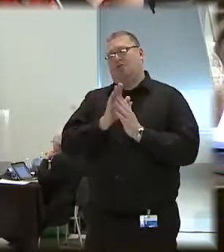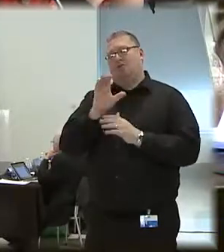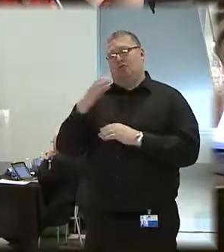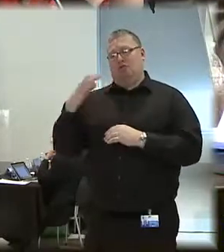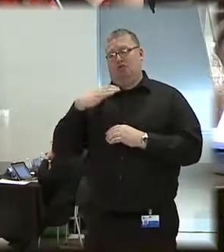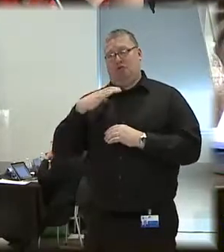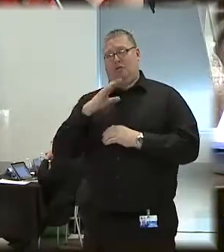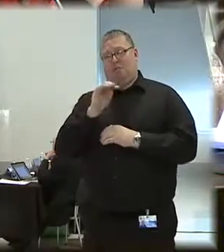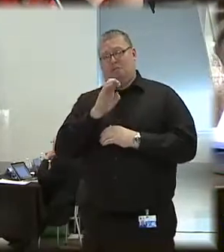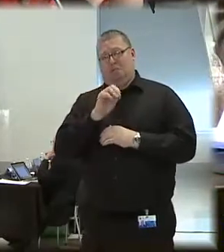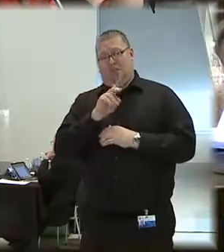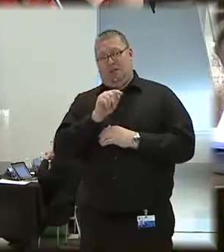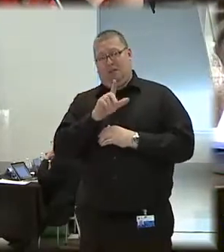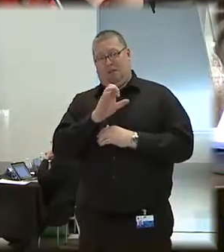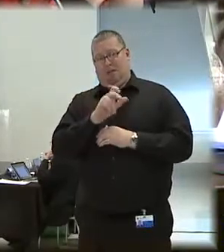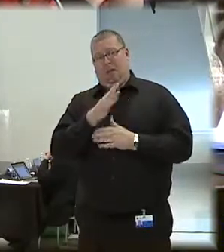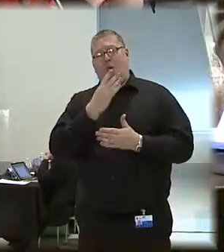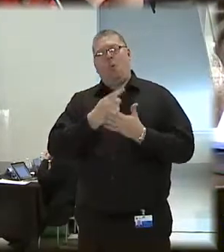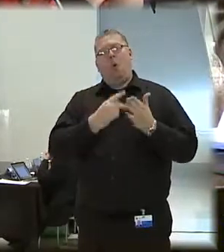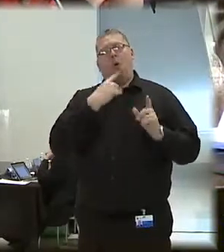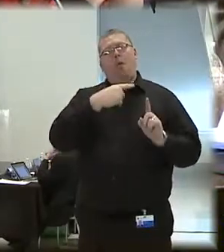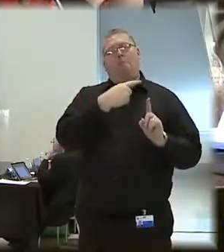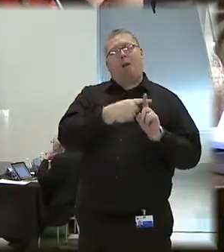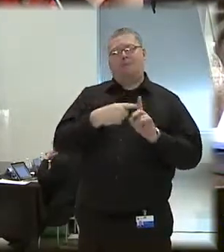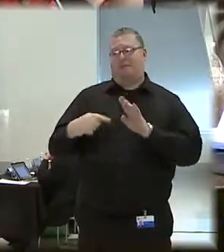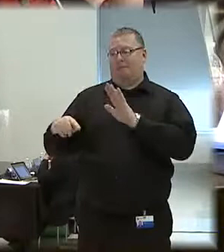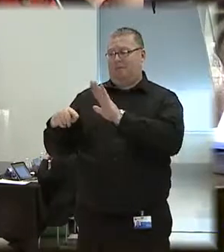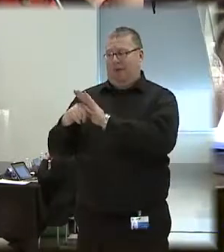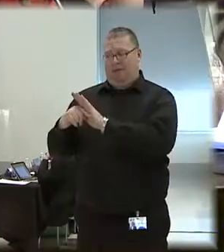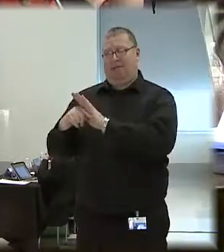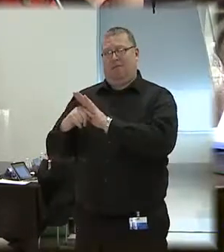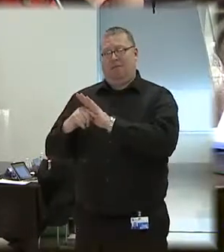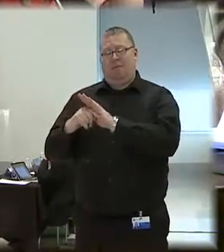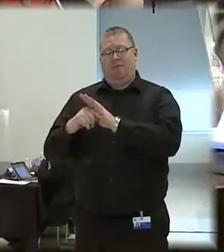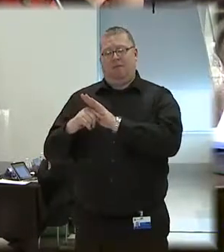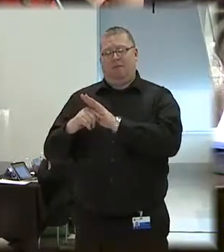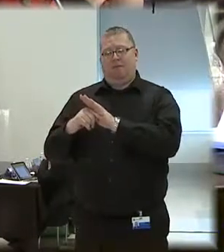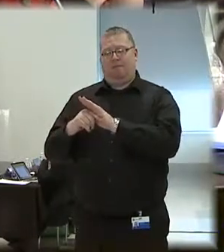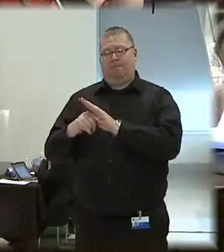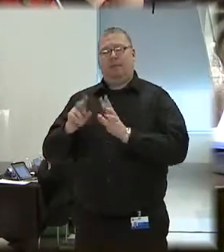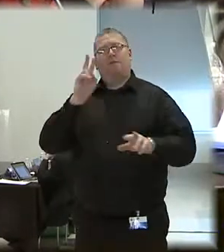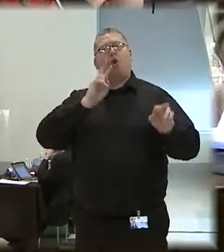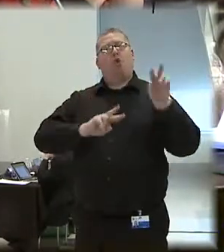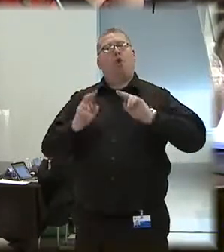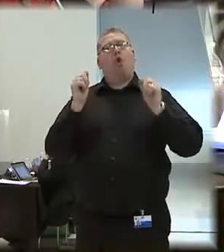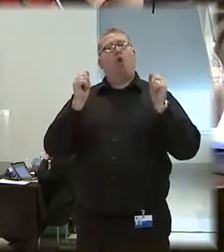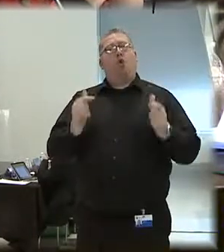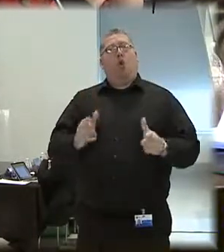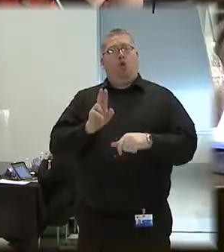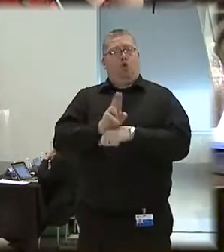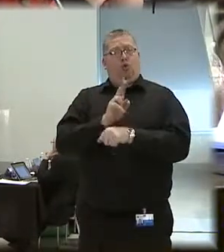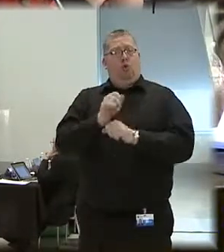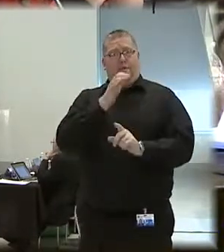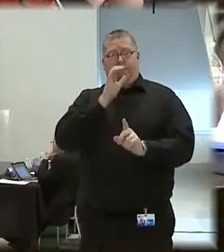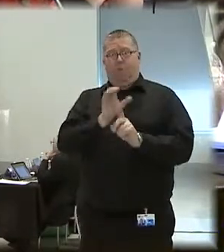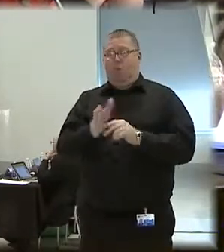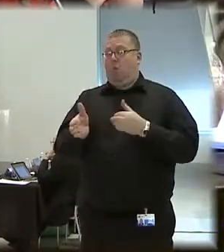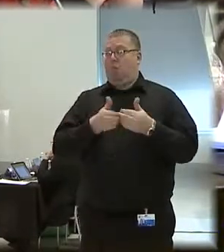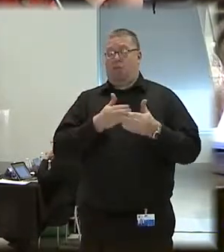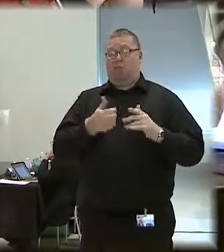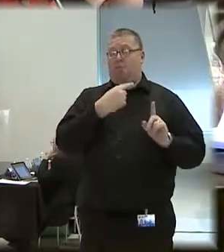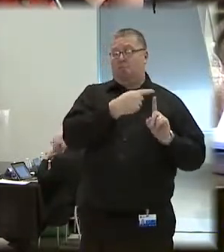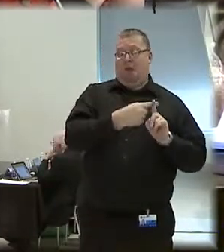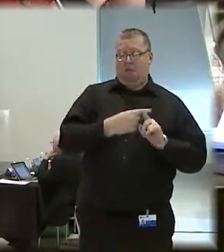as well, the positives and negatives of going into looking at every use of force, whether positive